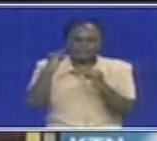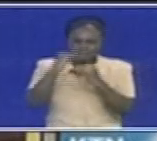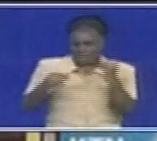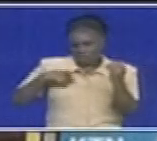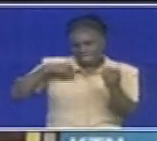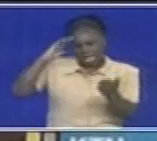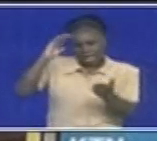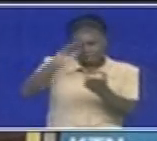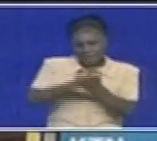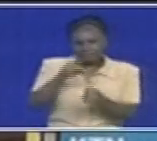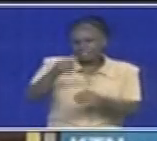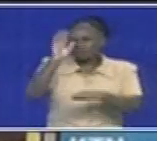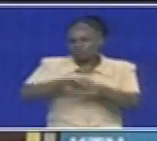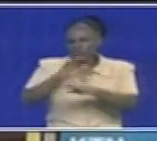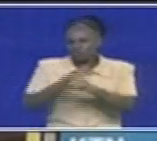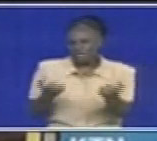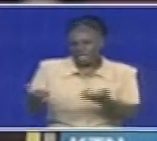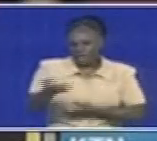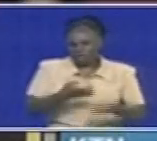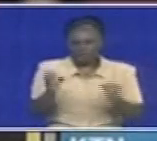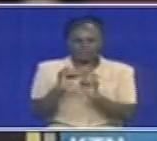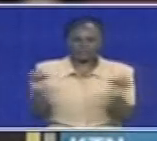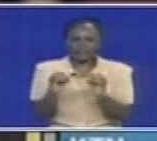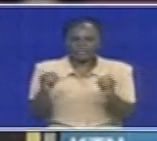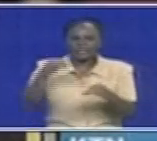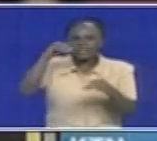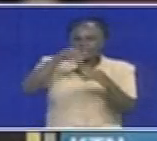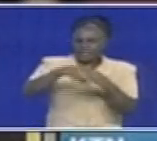it's not good for the economy and the NSE. What the investor